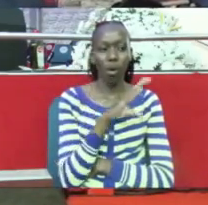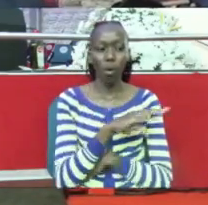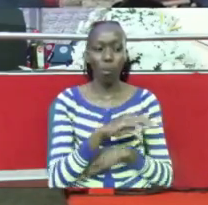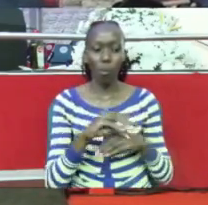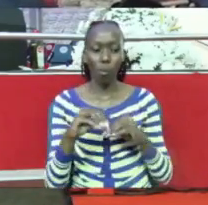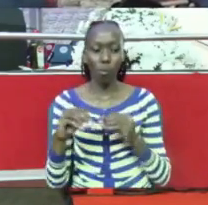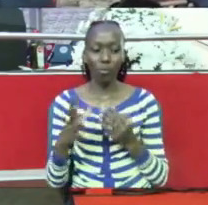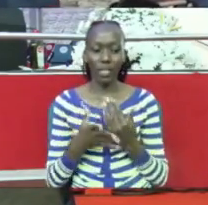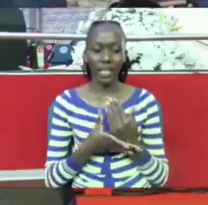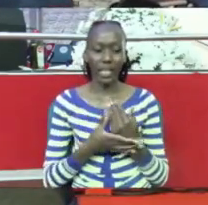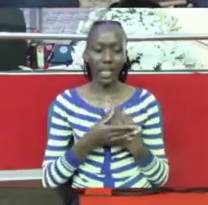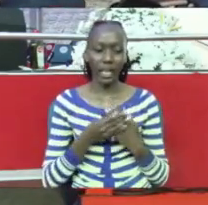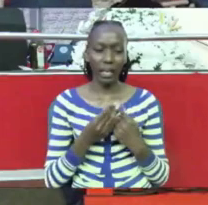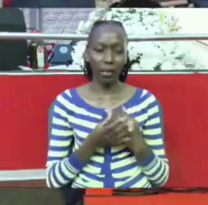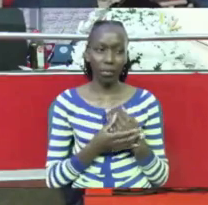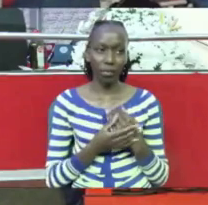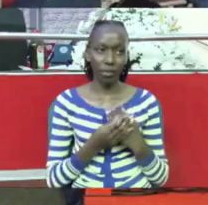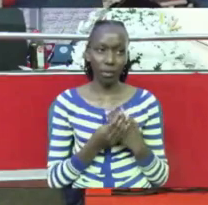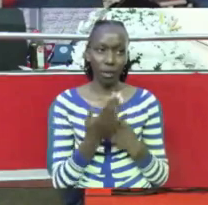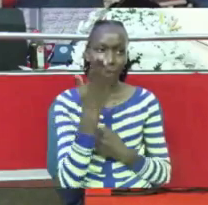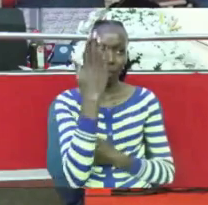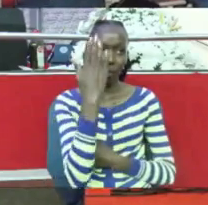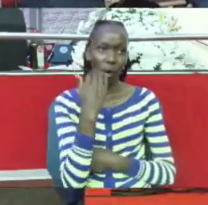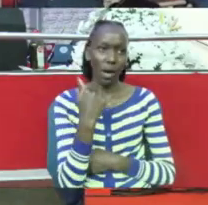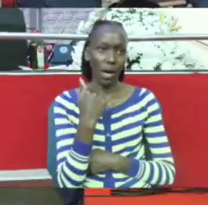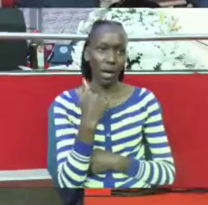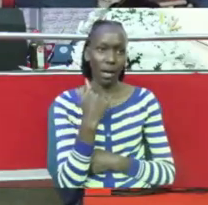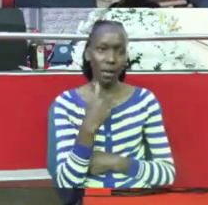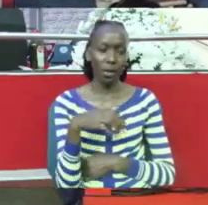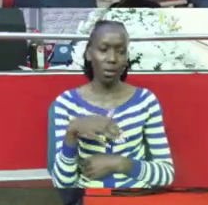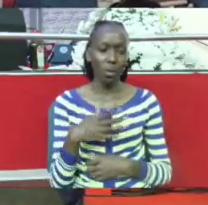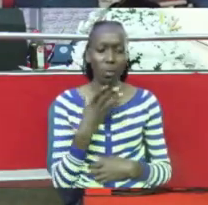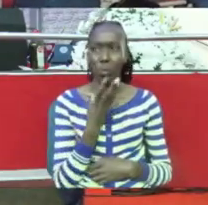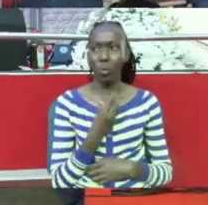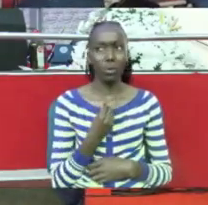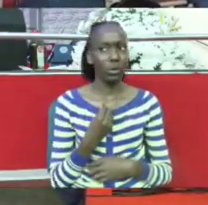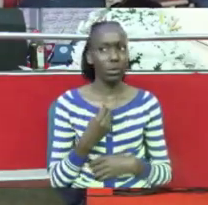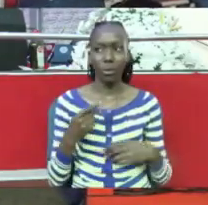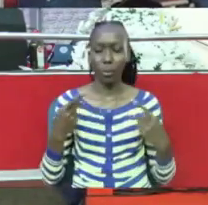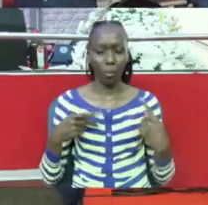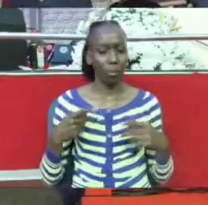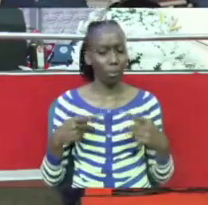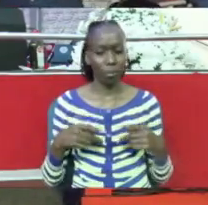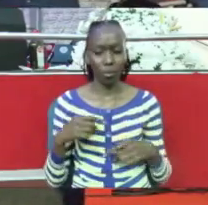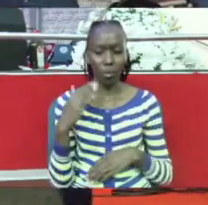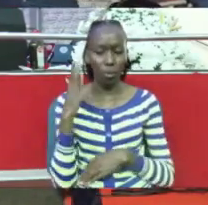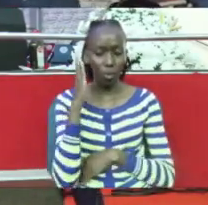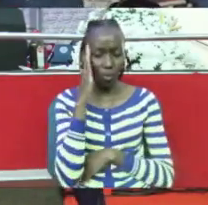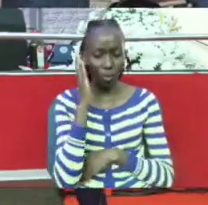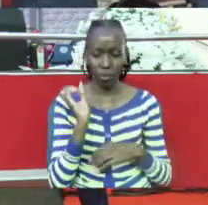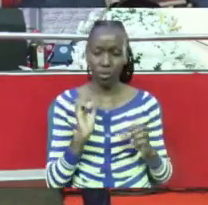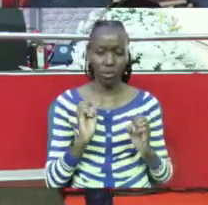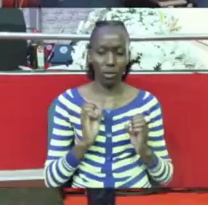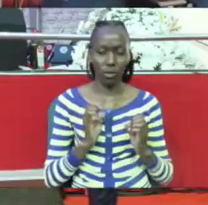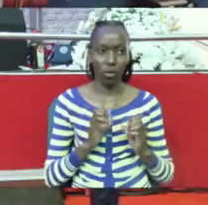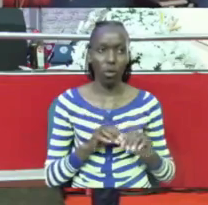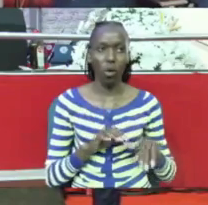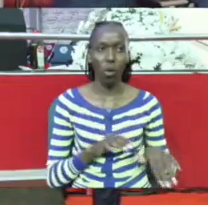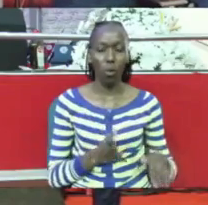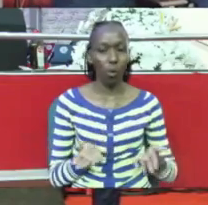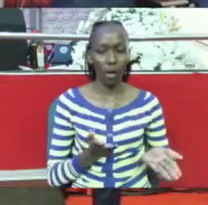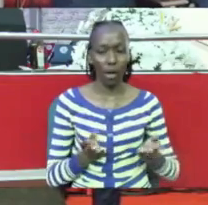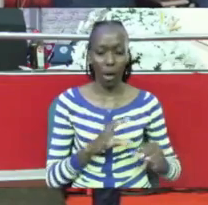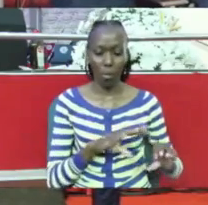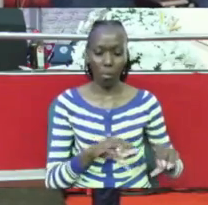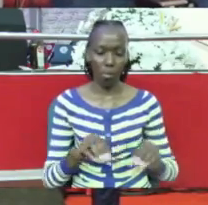heard and noticed. Alienda bila kutambulika au la kusikika. He never forced his brother Esau to give him his firstborn